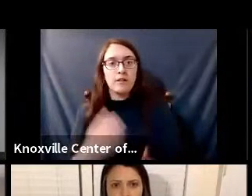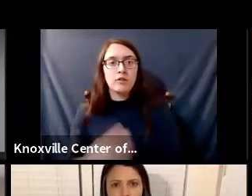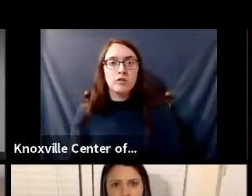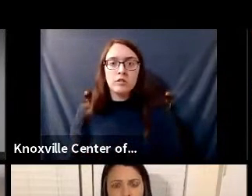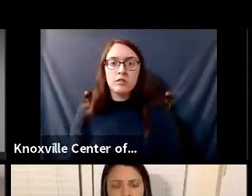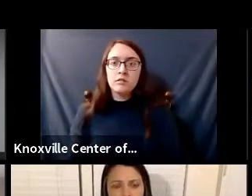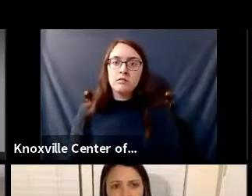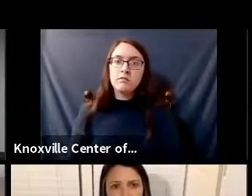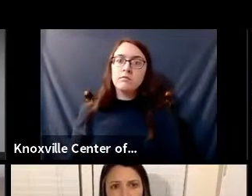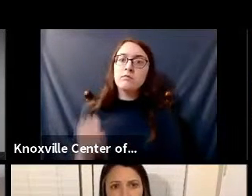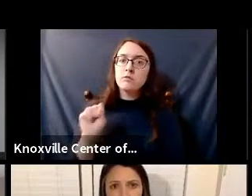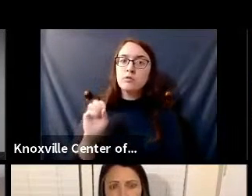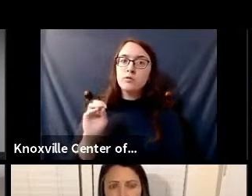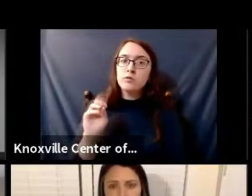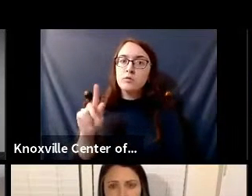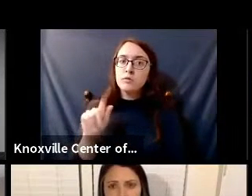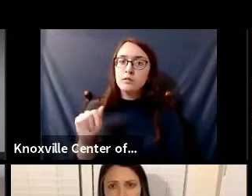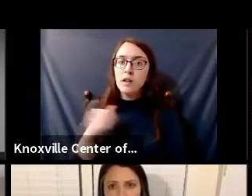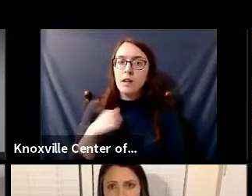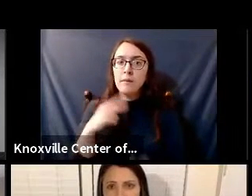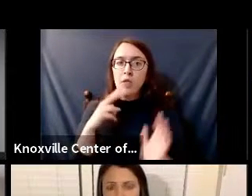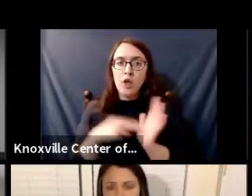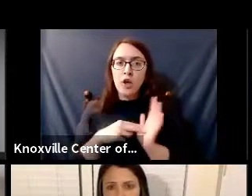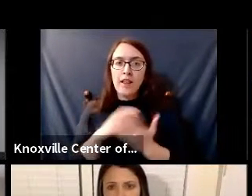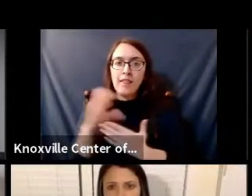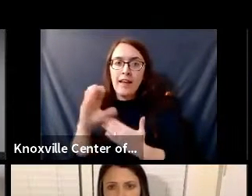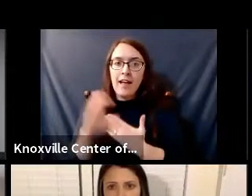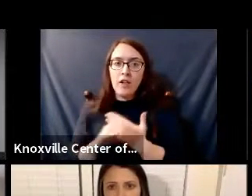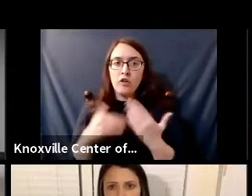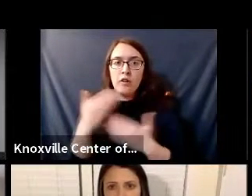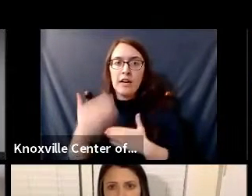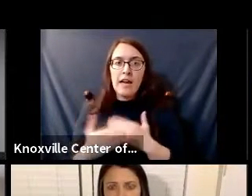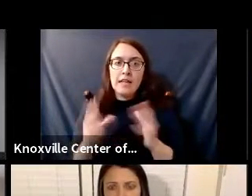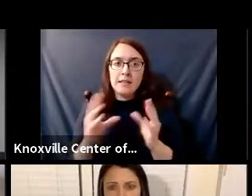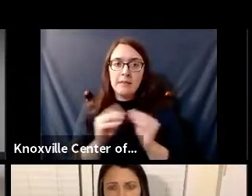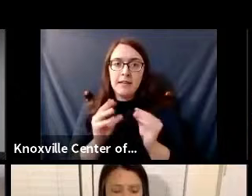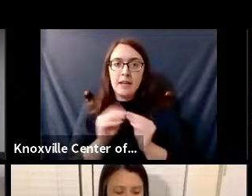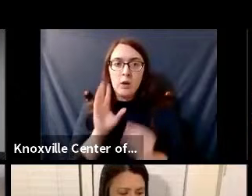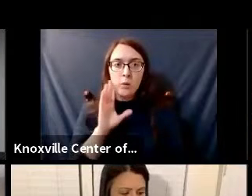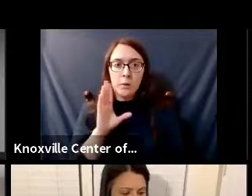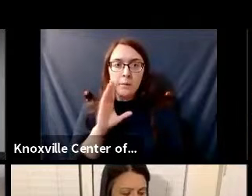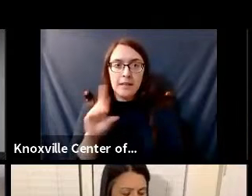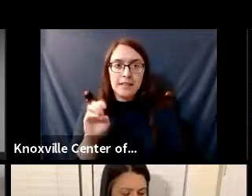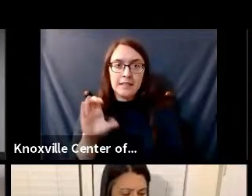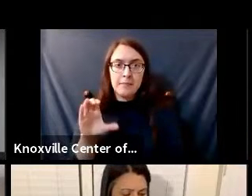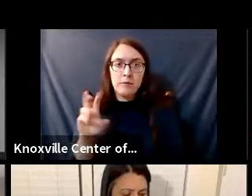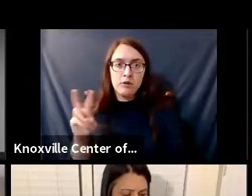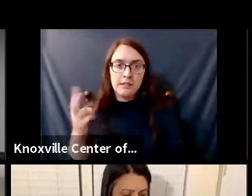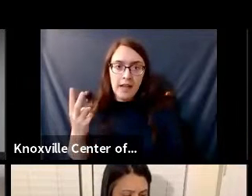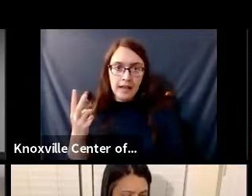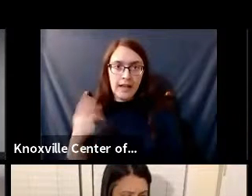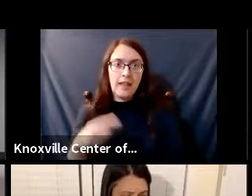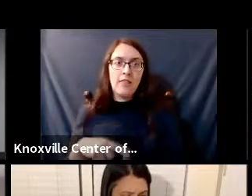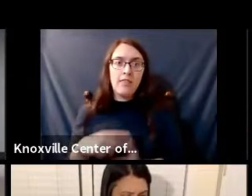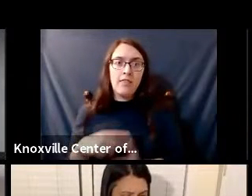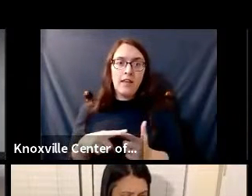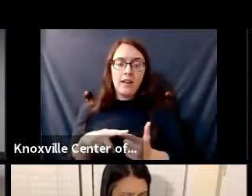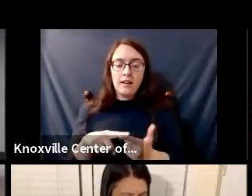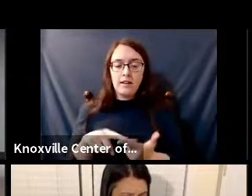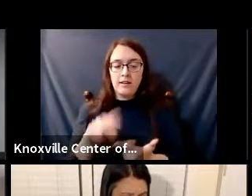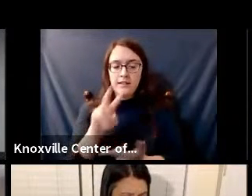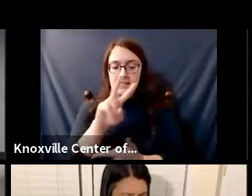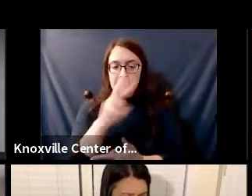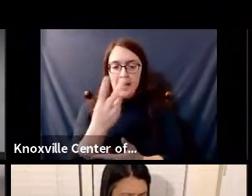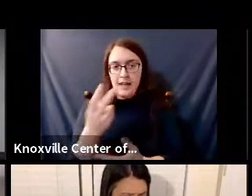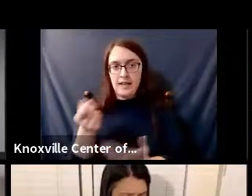Yeah, so just looking at the calendar, if we did do that, excuse me, our next meeting would be December 2nd, then the 16th, and then the